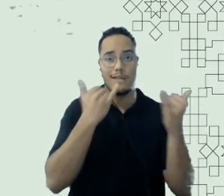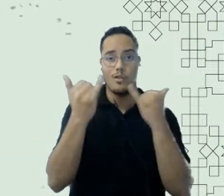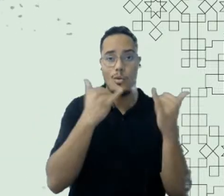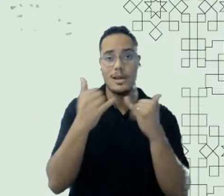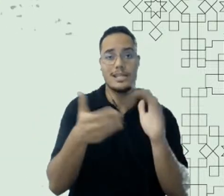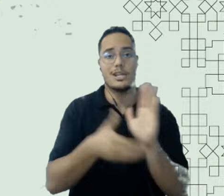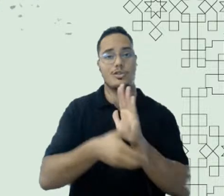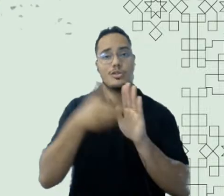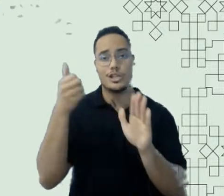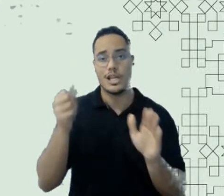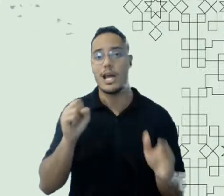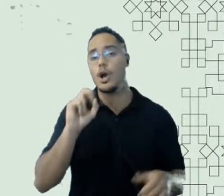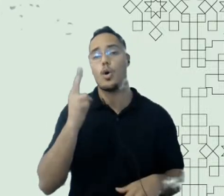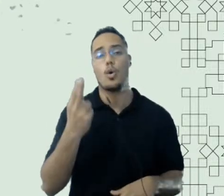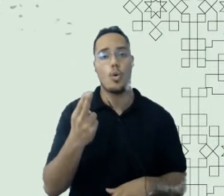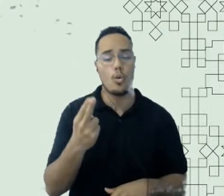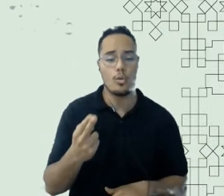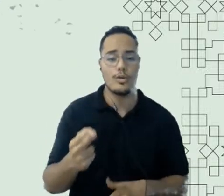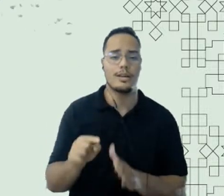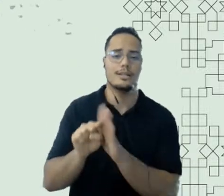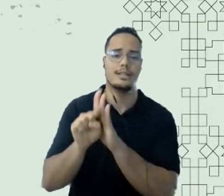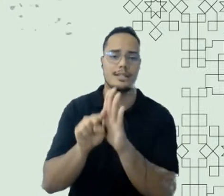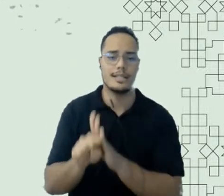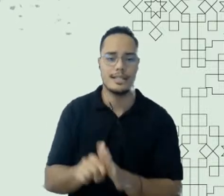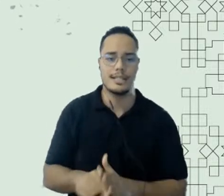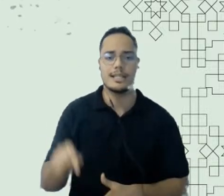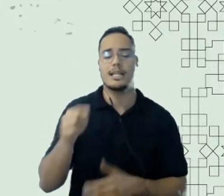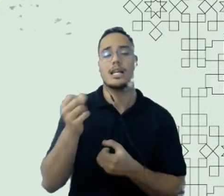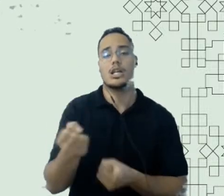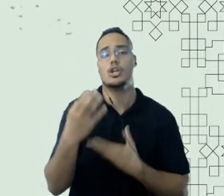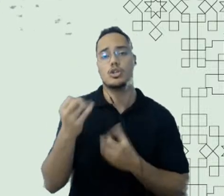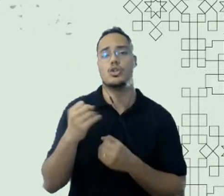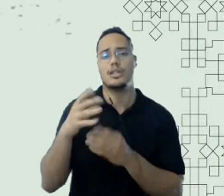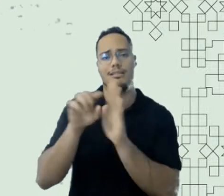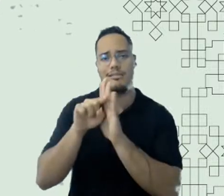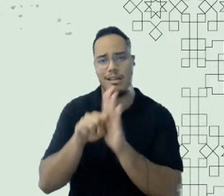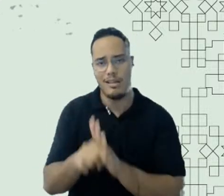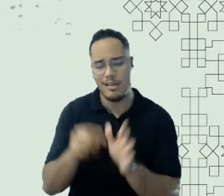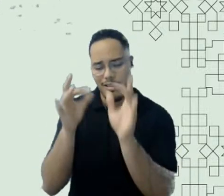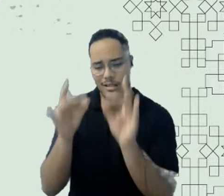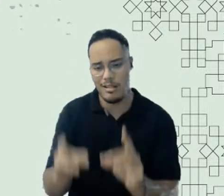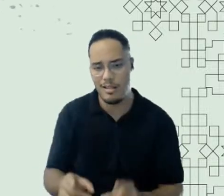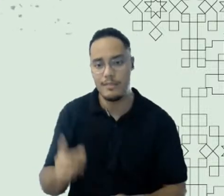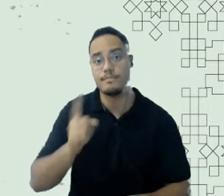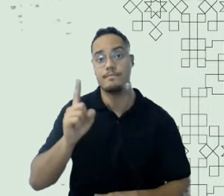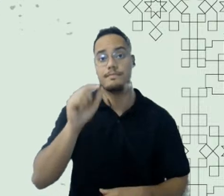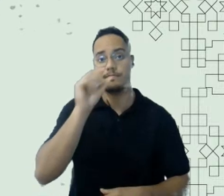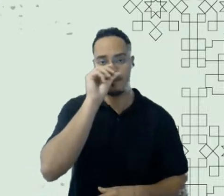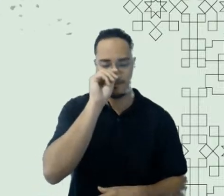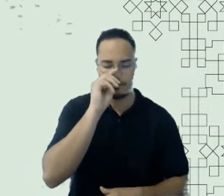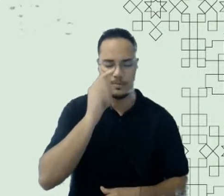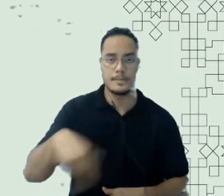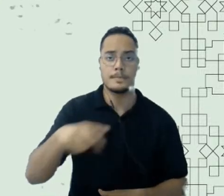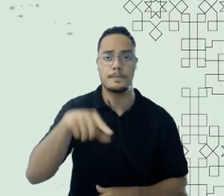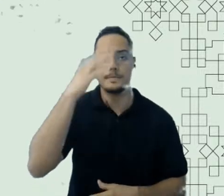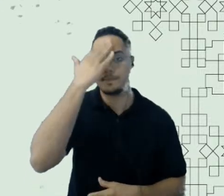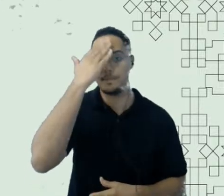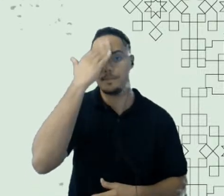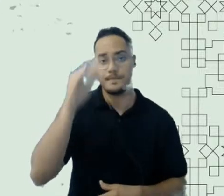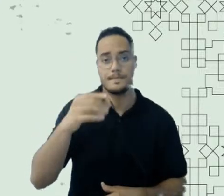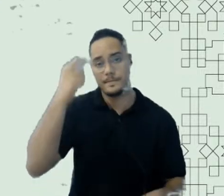was without generative AI at the point, you know, and so we knew our AI was working, but we didn't think that AI